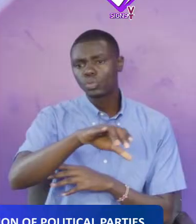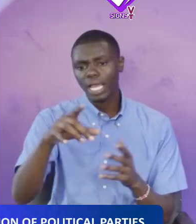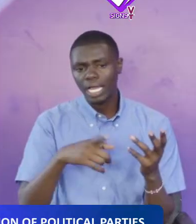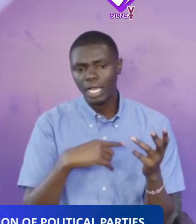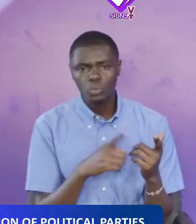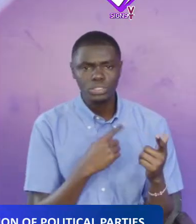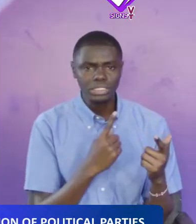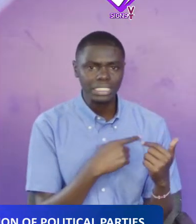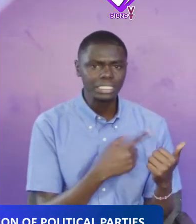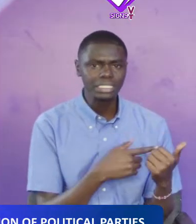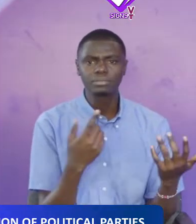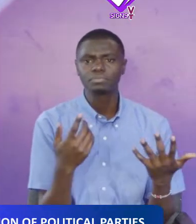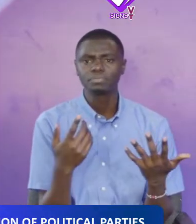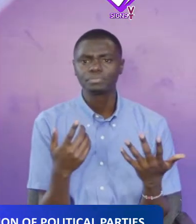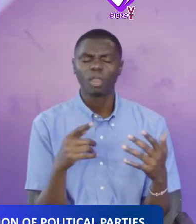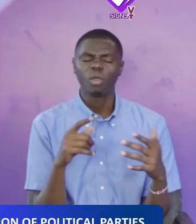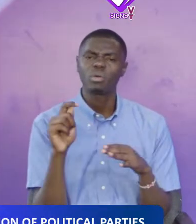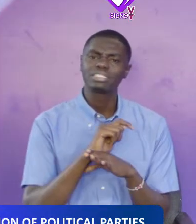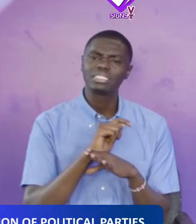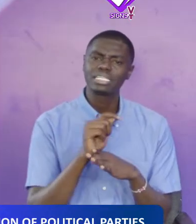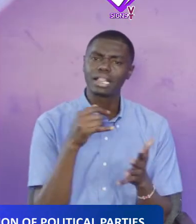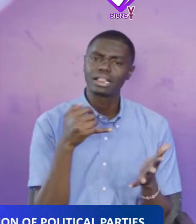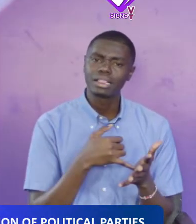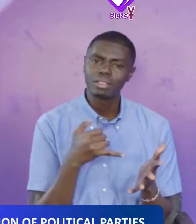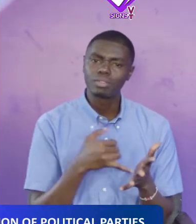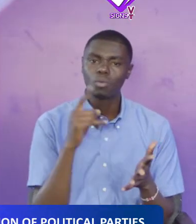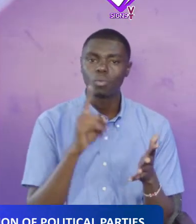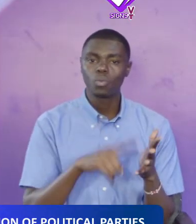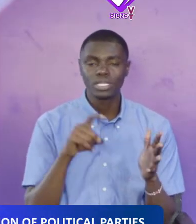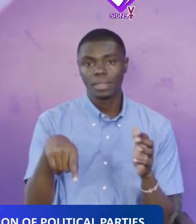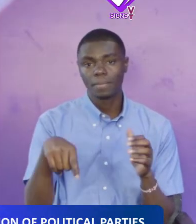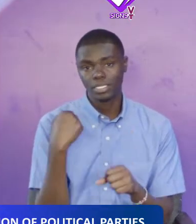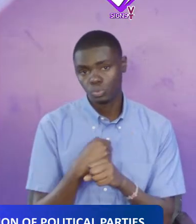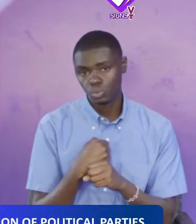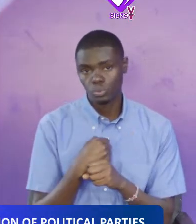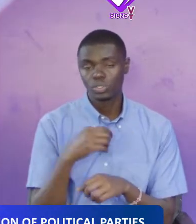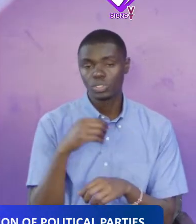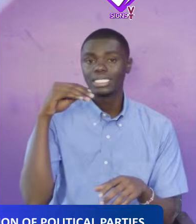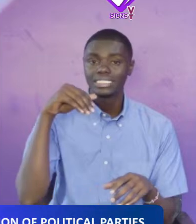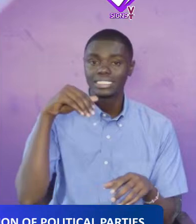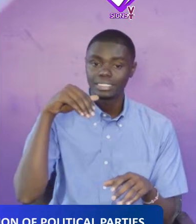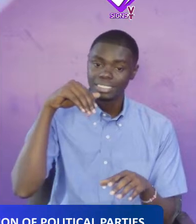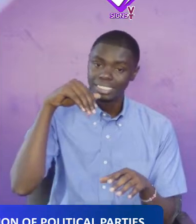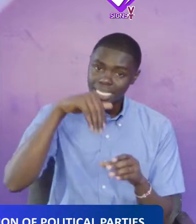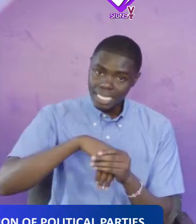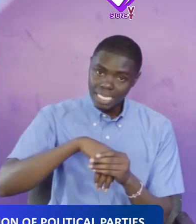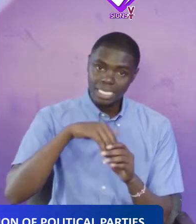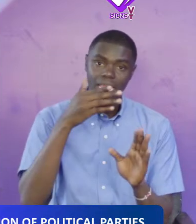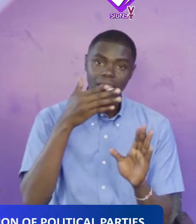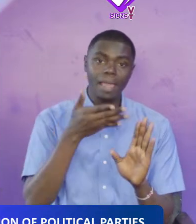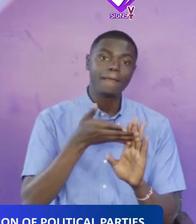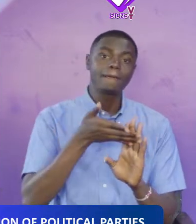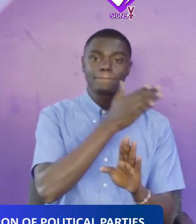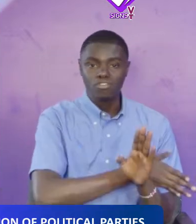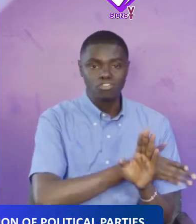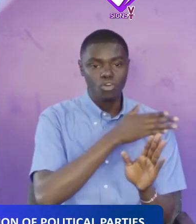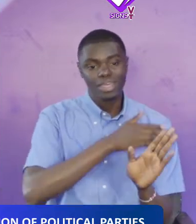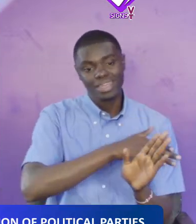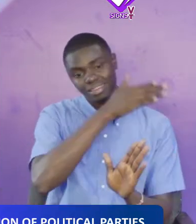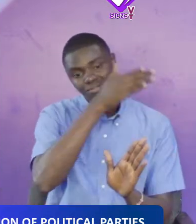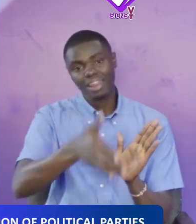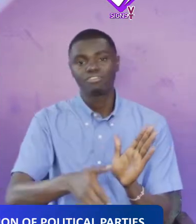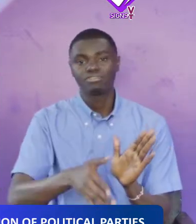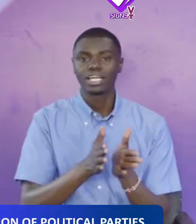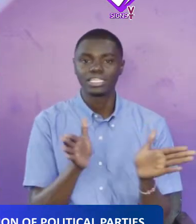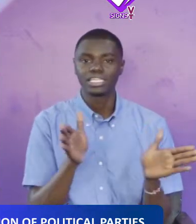So basically, the training involves what they are supposed to do before, during, and even after the general